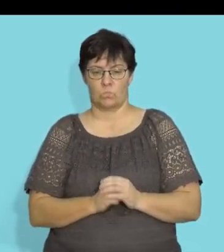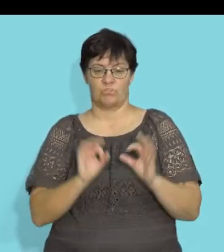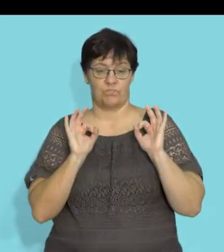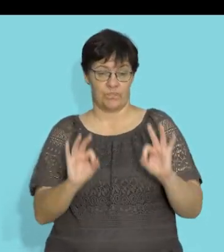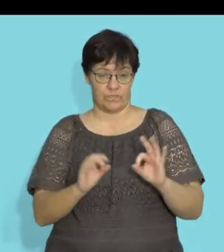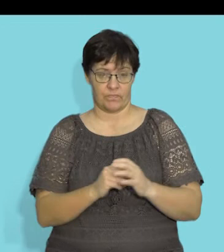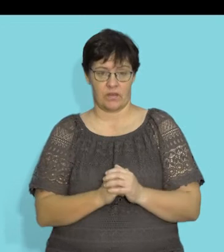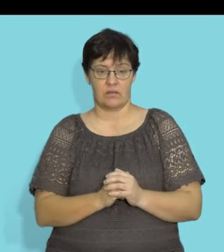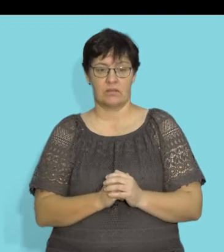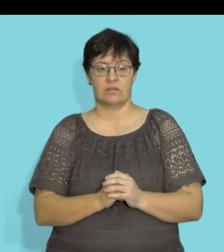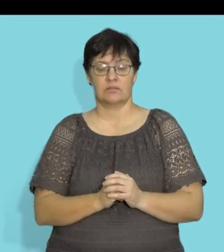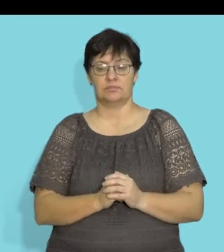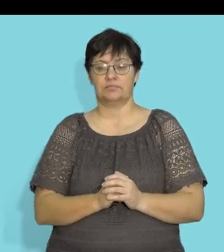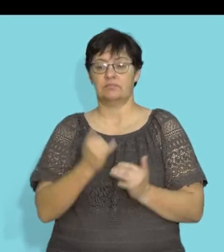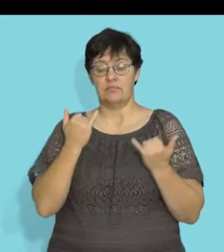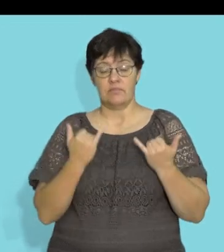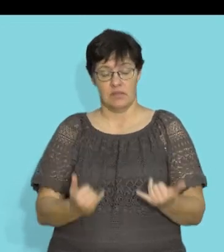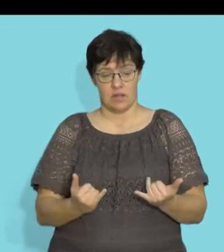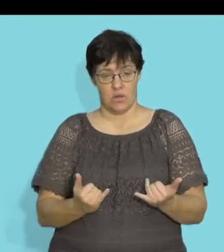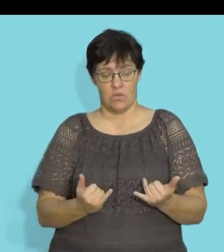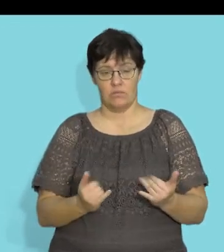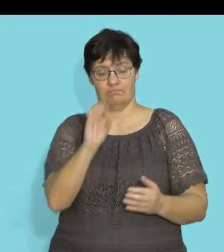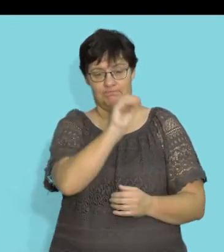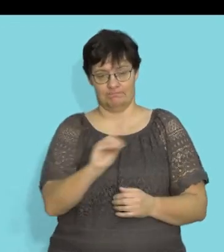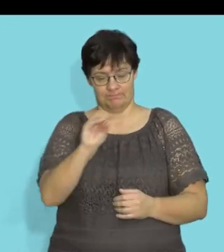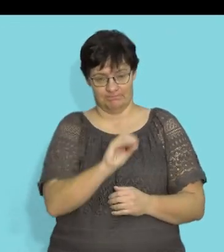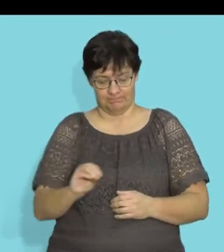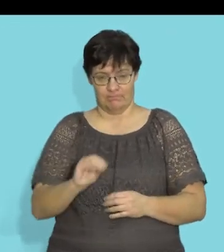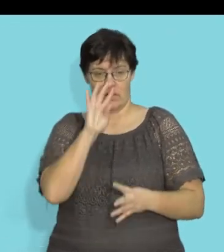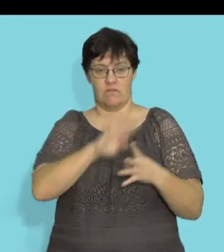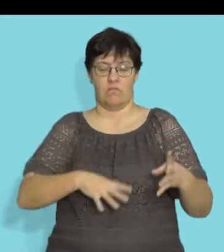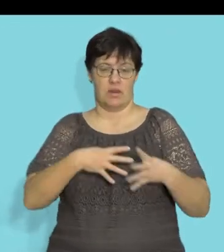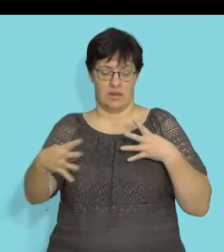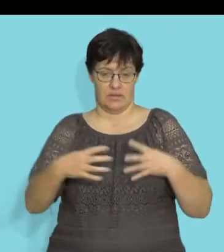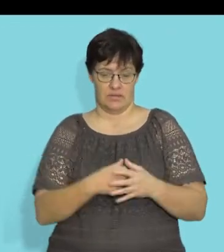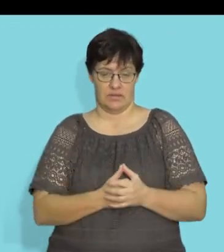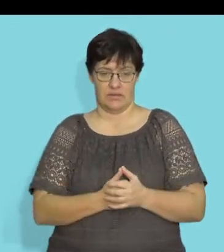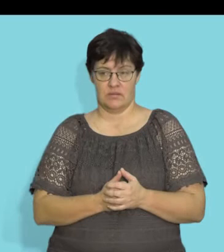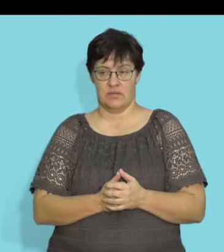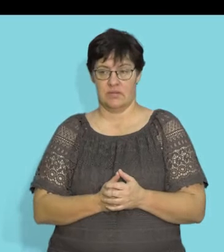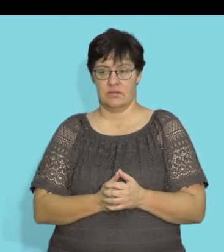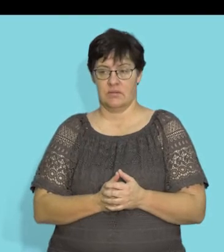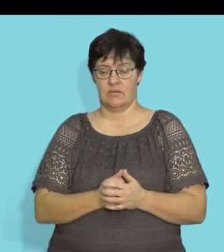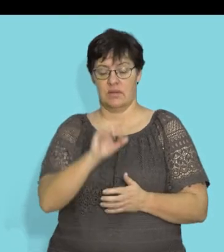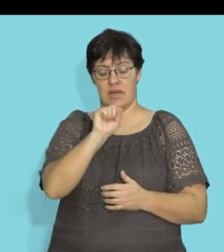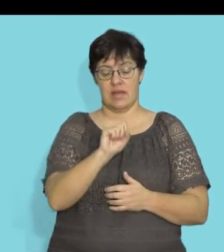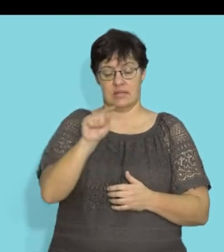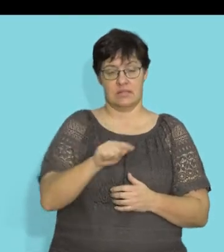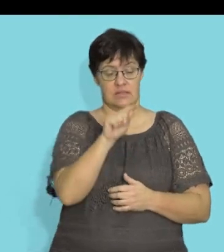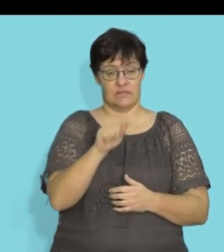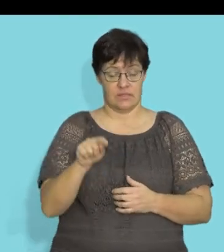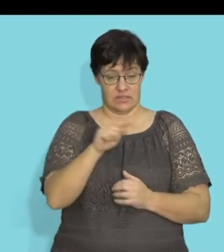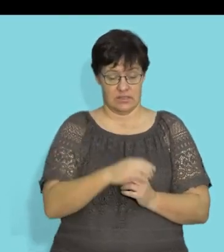Great. So at this point, I'm now going to substitute into my formula. So the sum